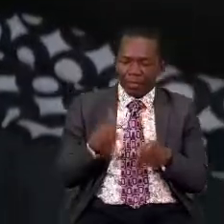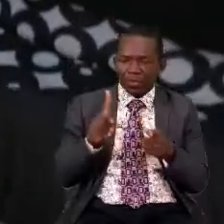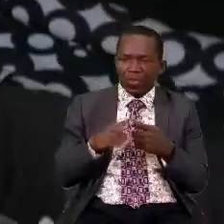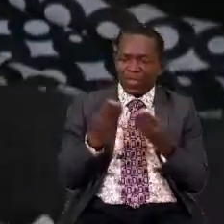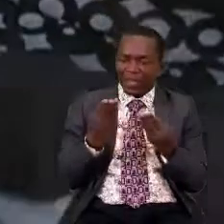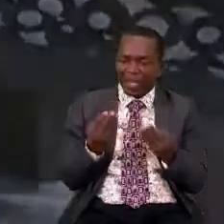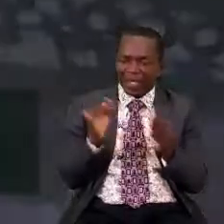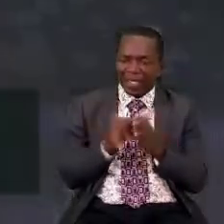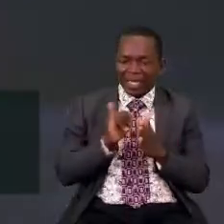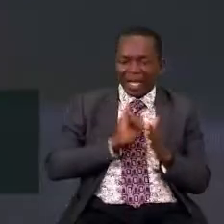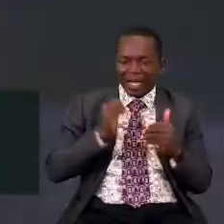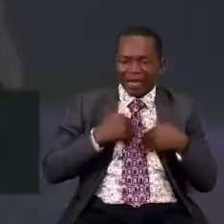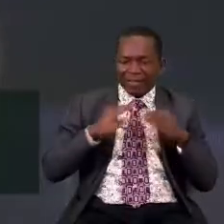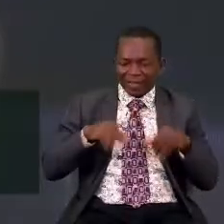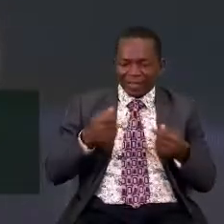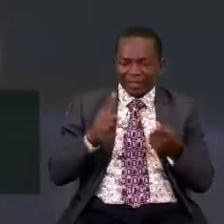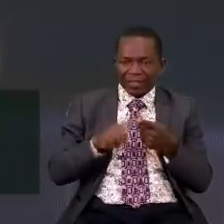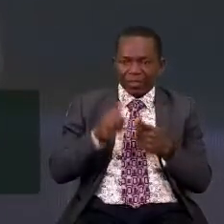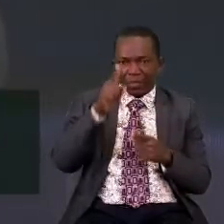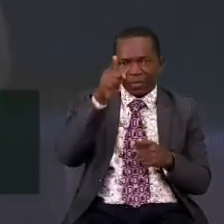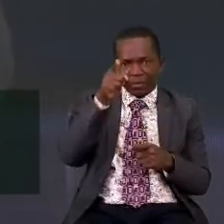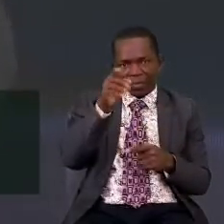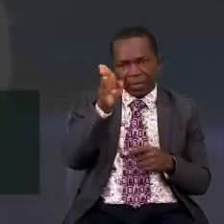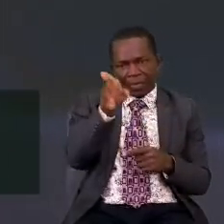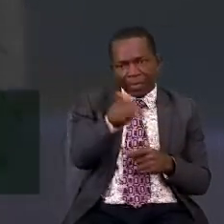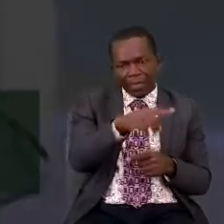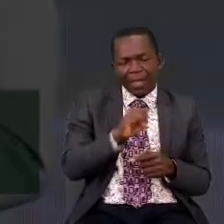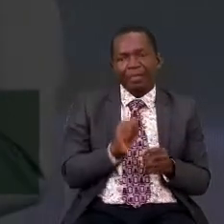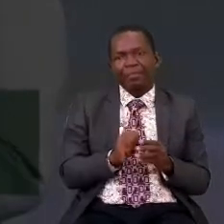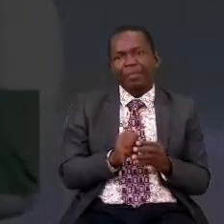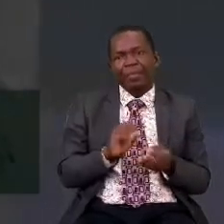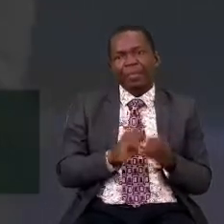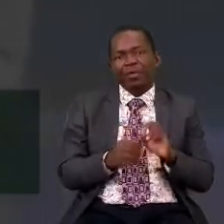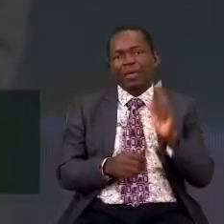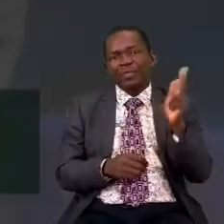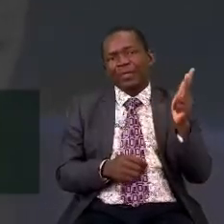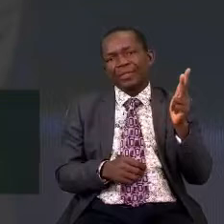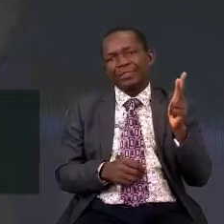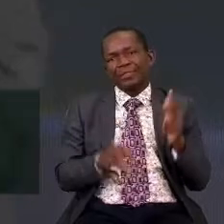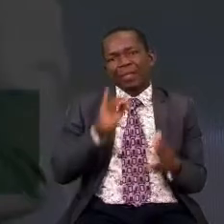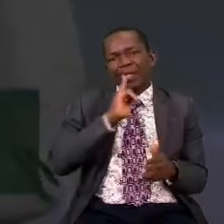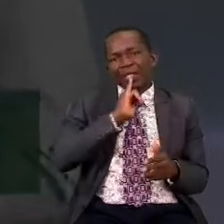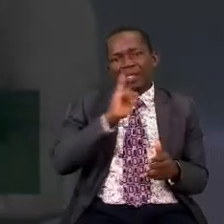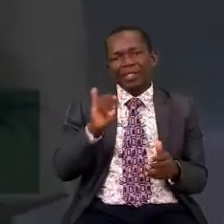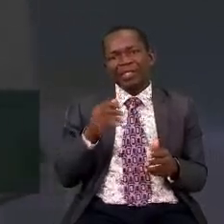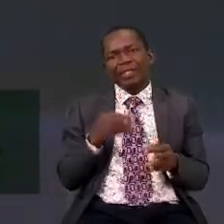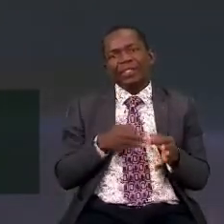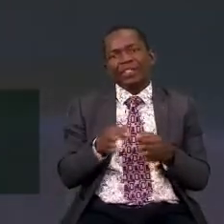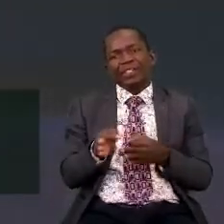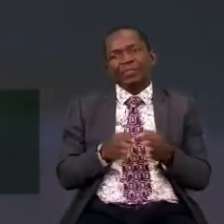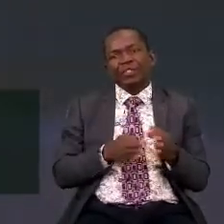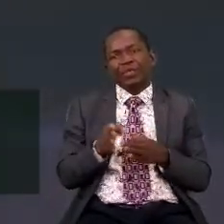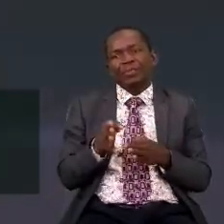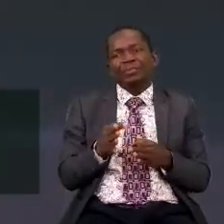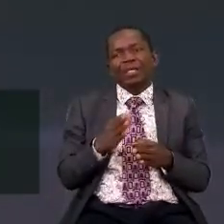delineation and the perimeter of his ministry. Look at chapter 1, verse 4. We're looking